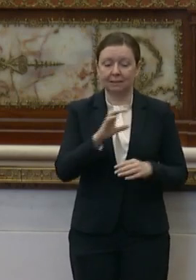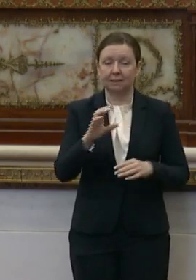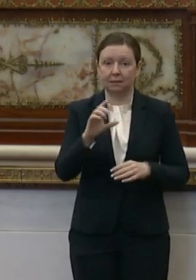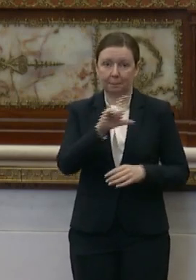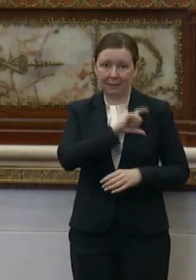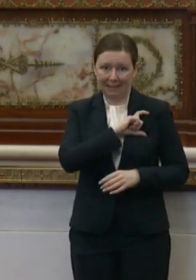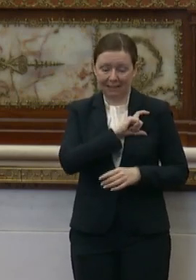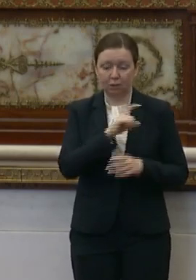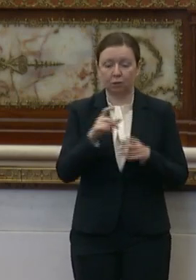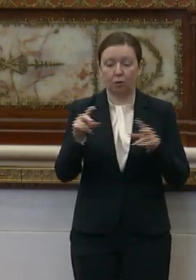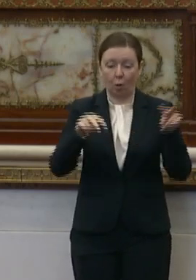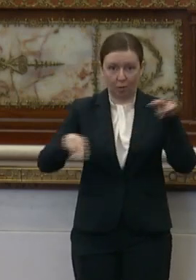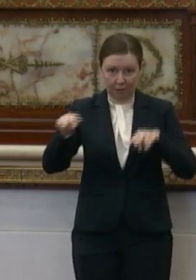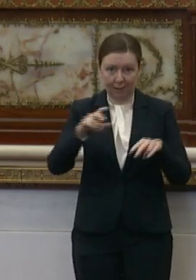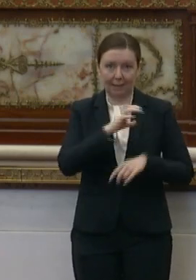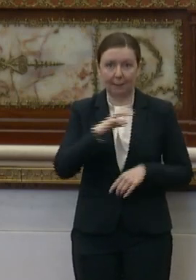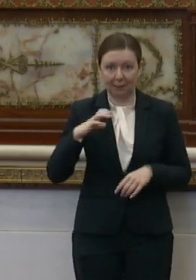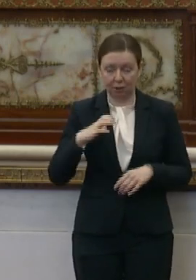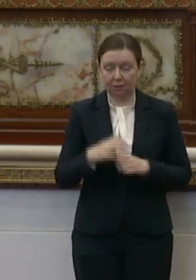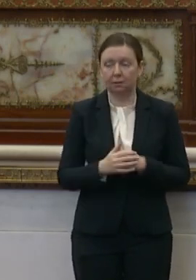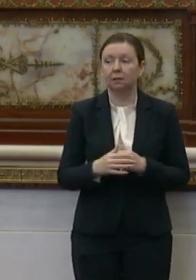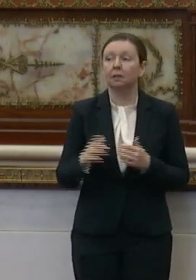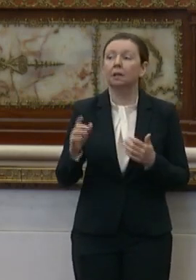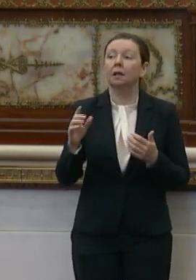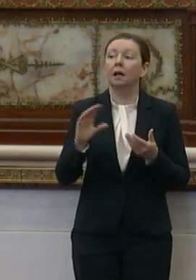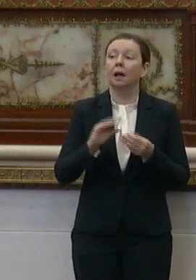Oversight Commission. And bill number